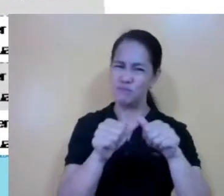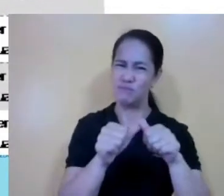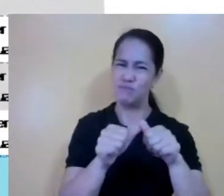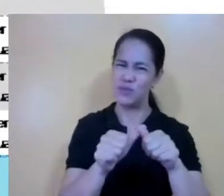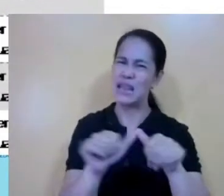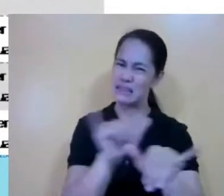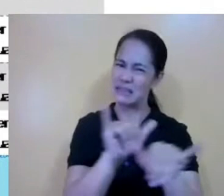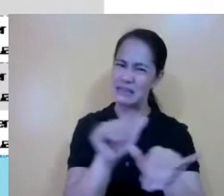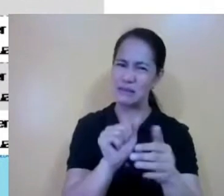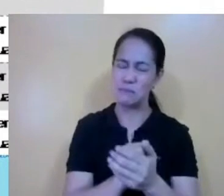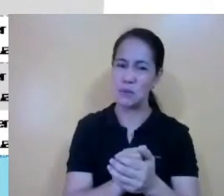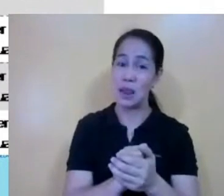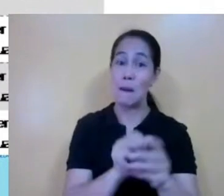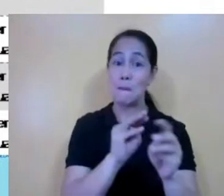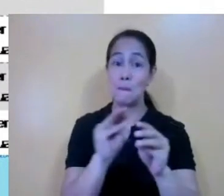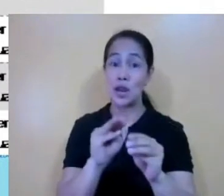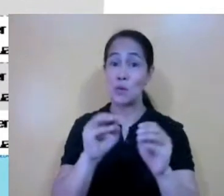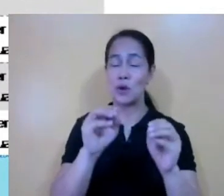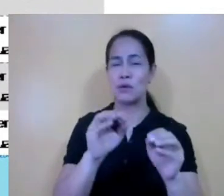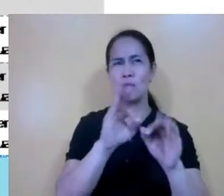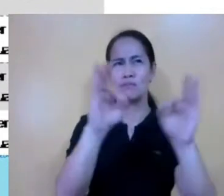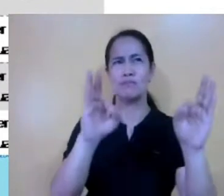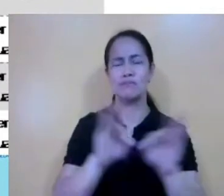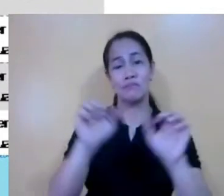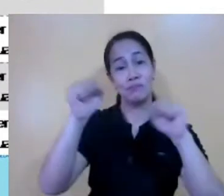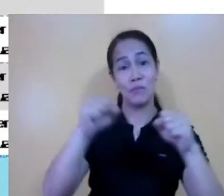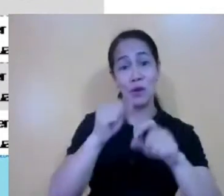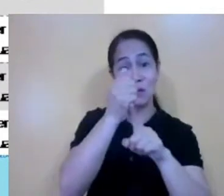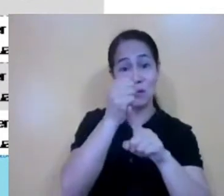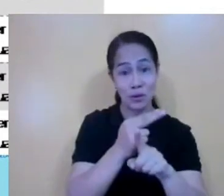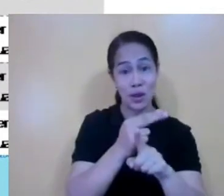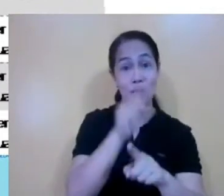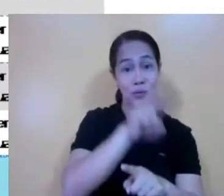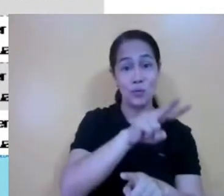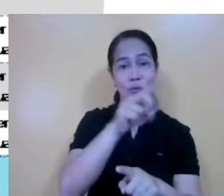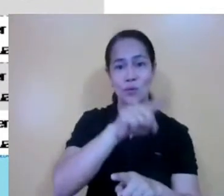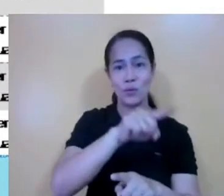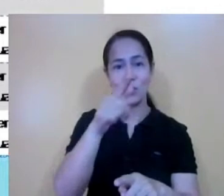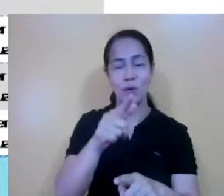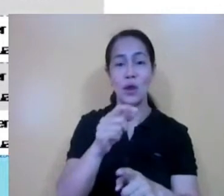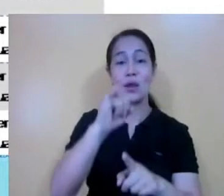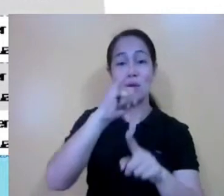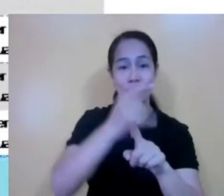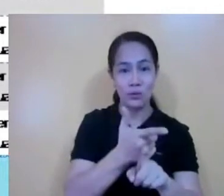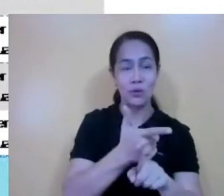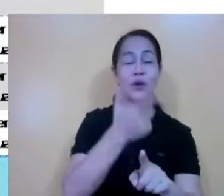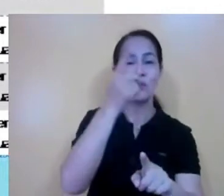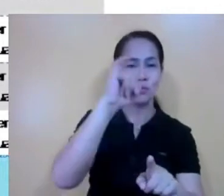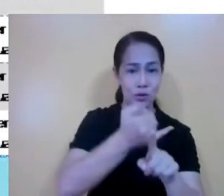and coaching process will still go from August 2021 to July 2022. Same reason